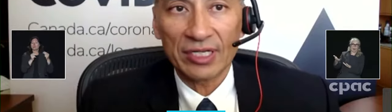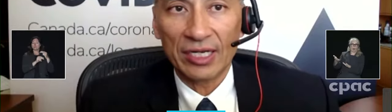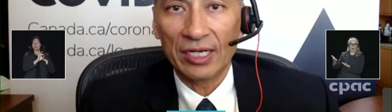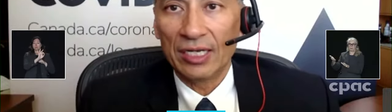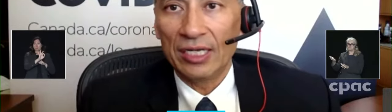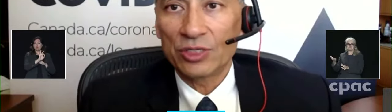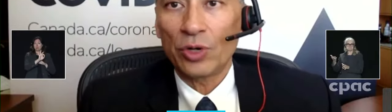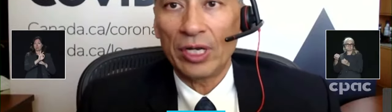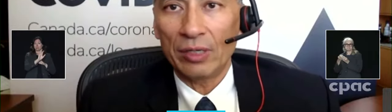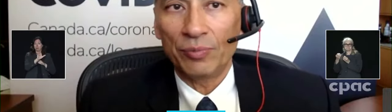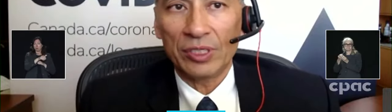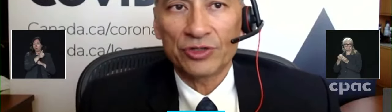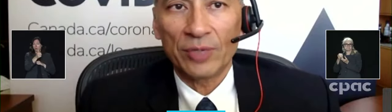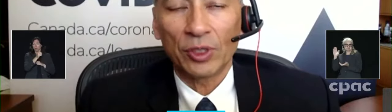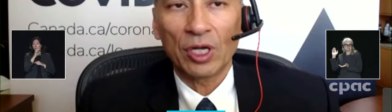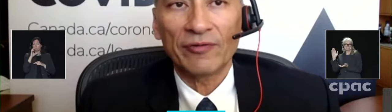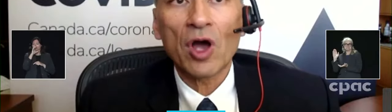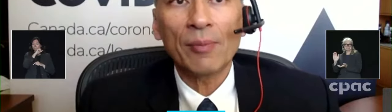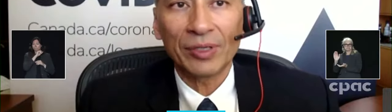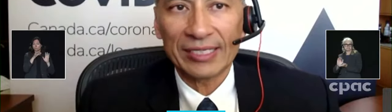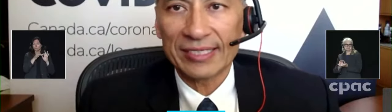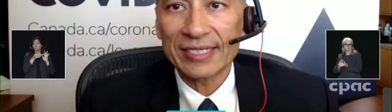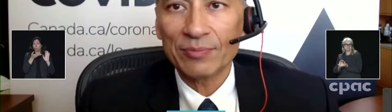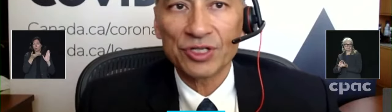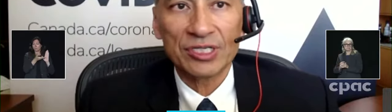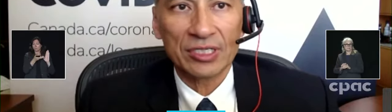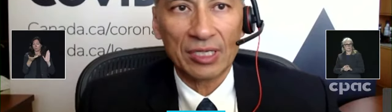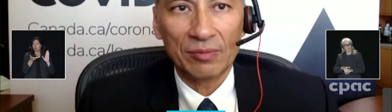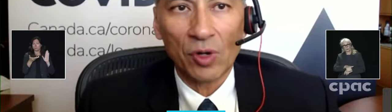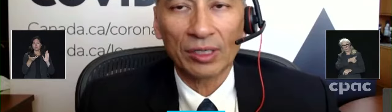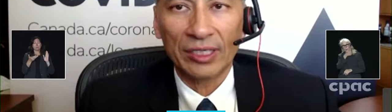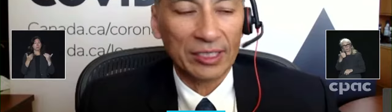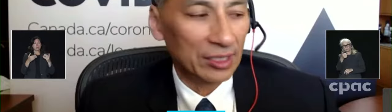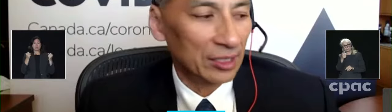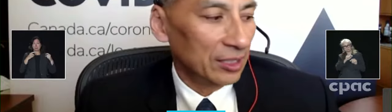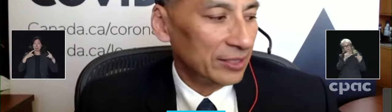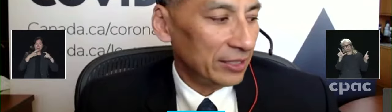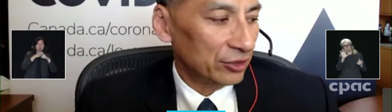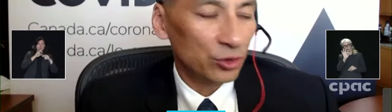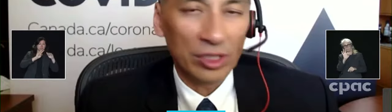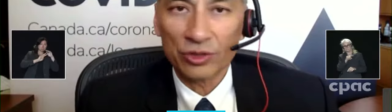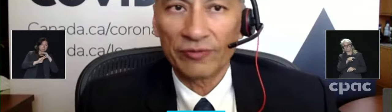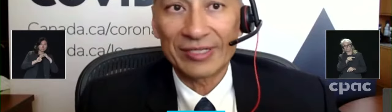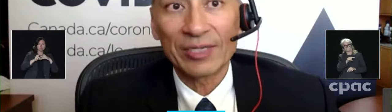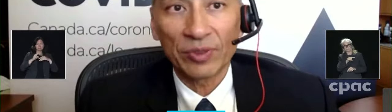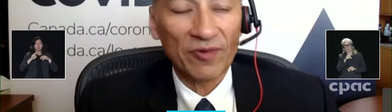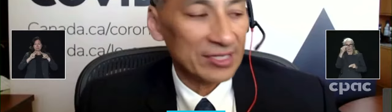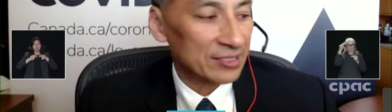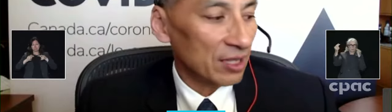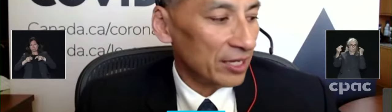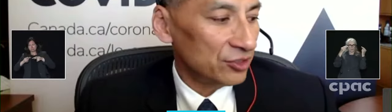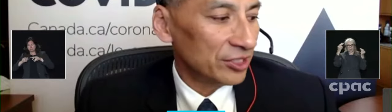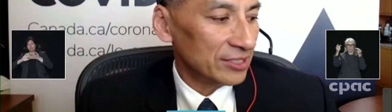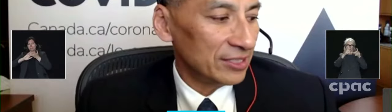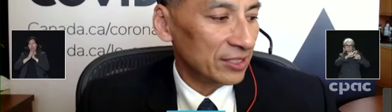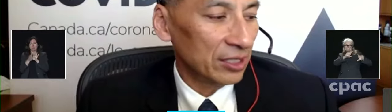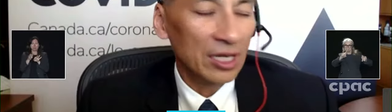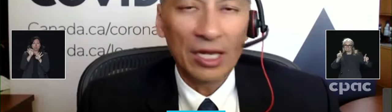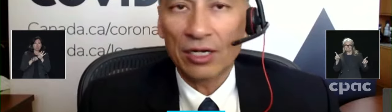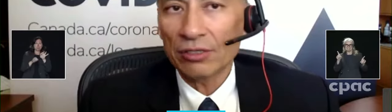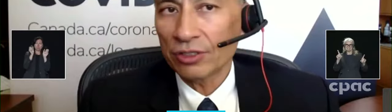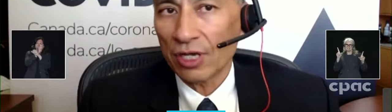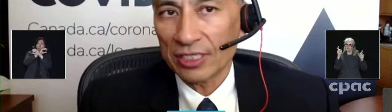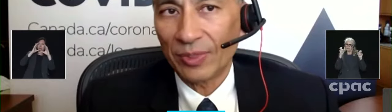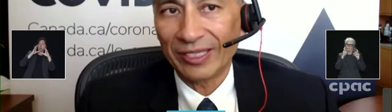which obviously is trying to put a lot of complex assumptions and modeling data into a sort of a simplified slide. As you can see